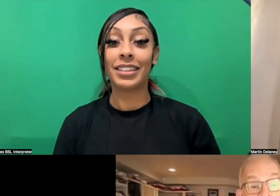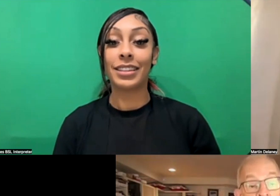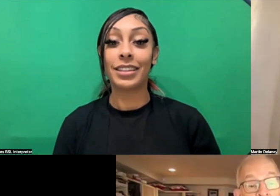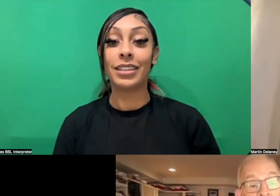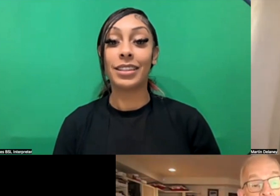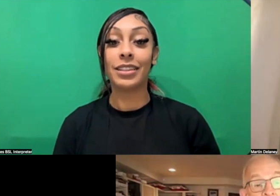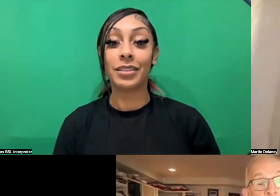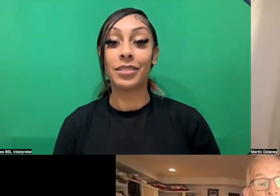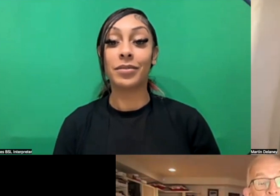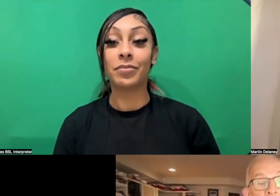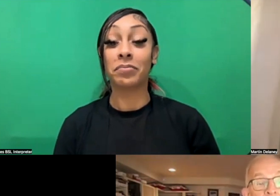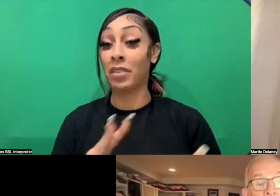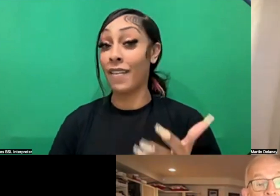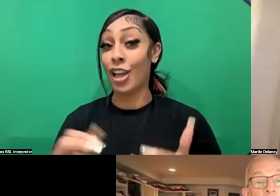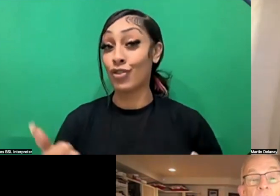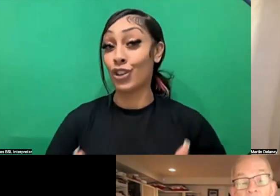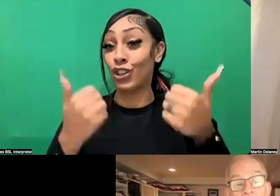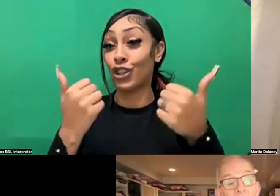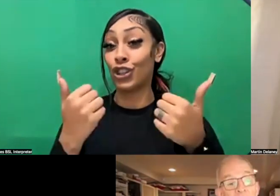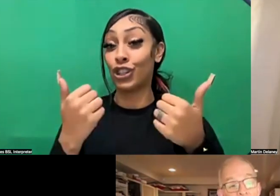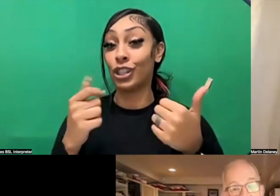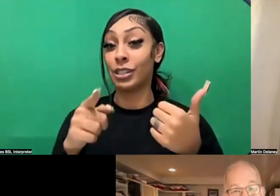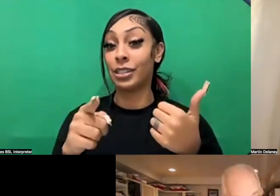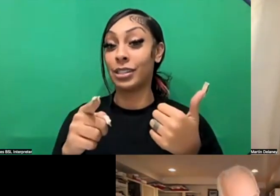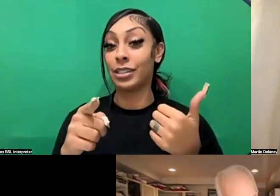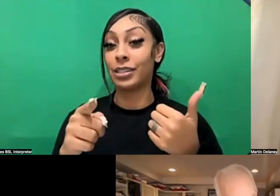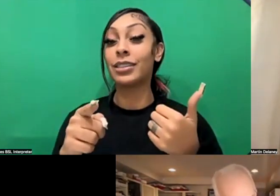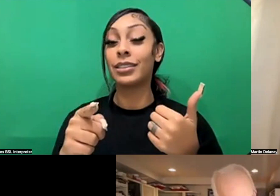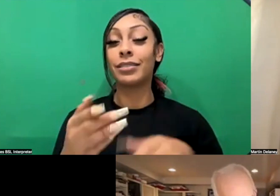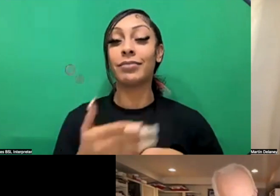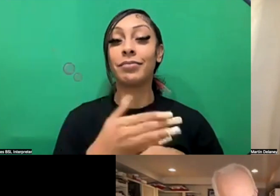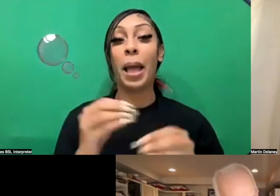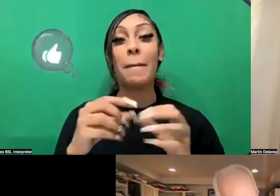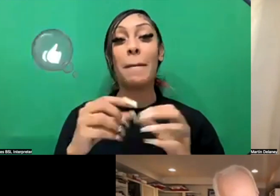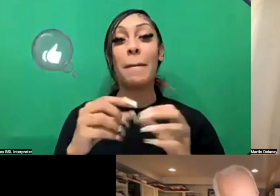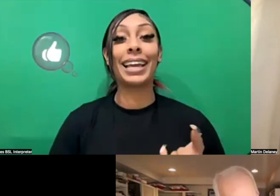It's also very good for, oh, here's upright bass.